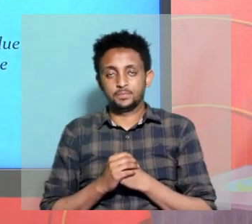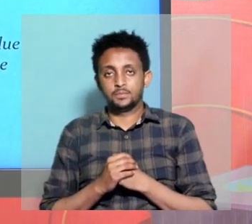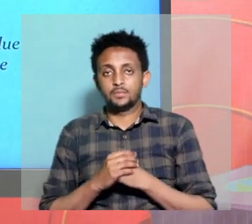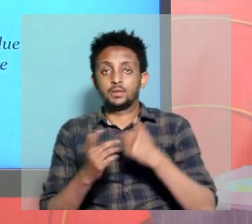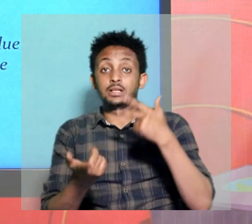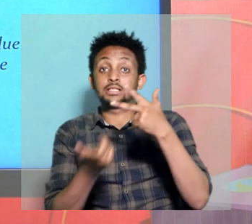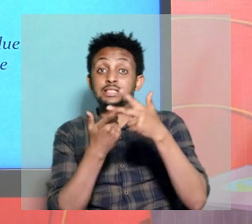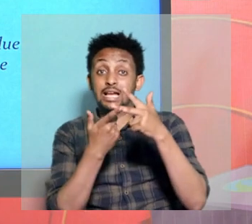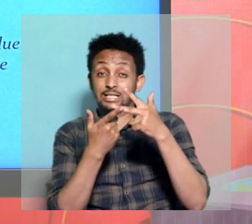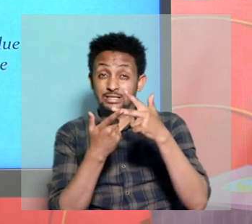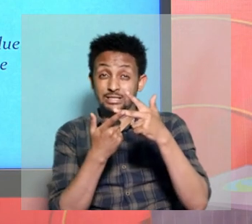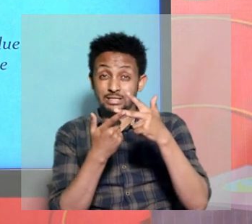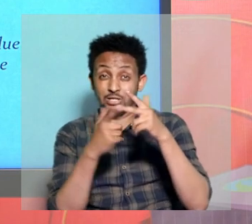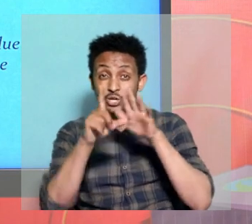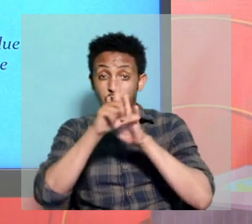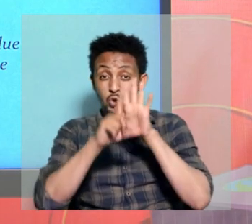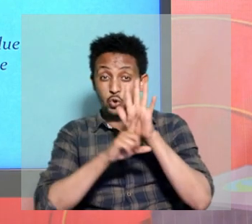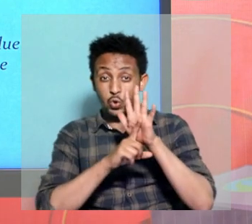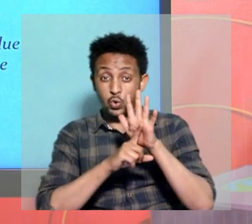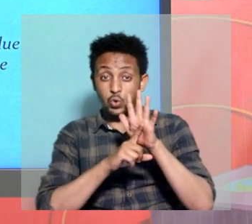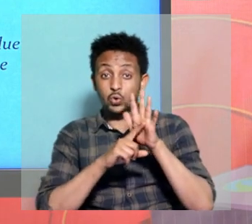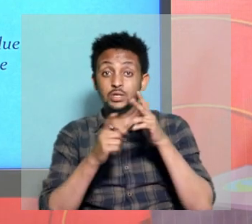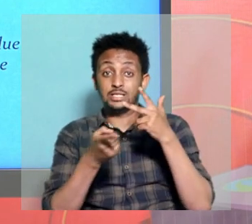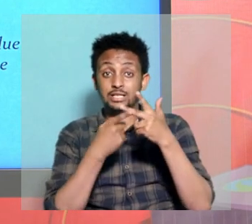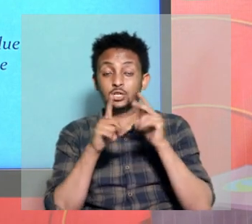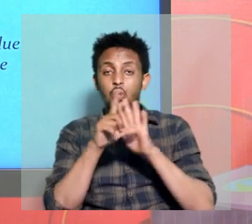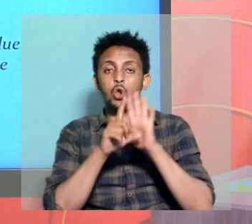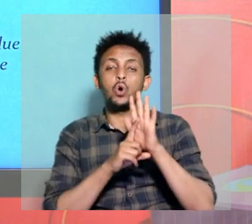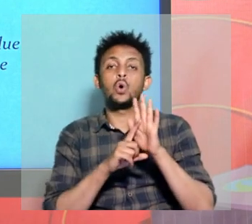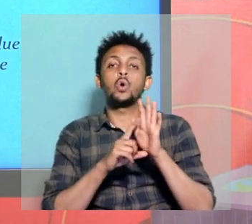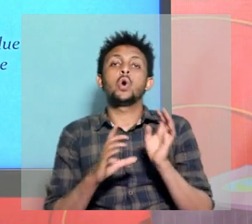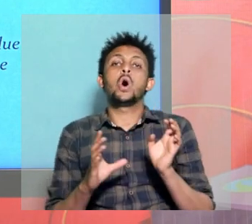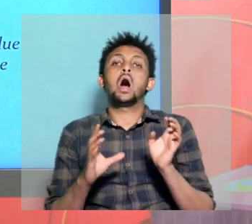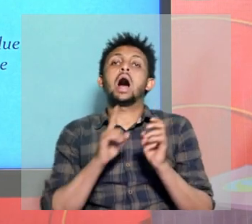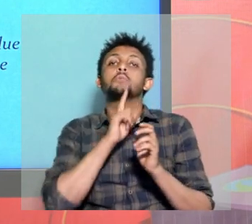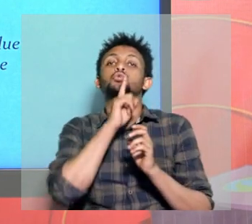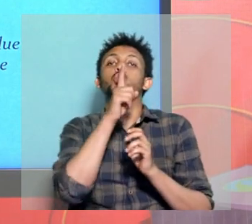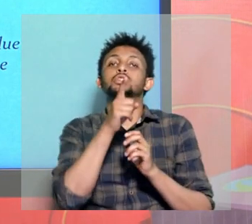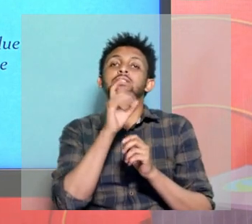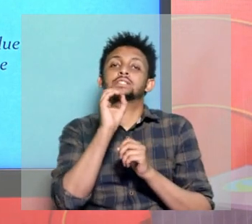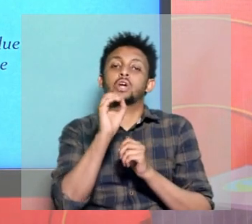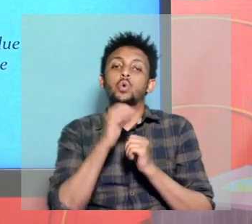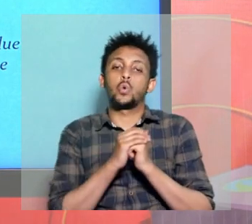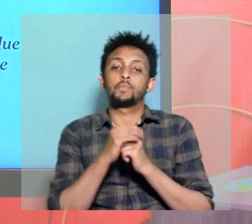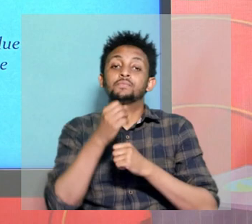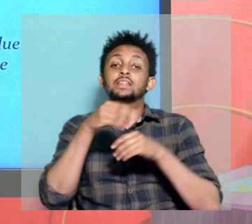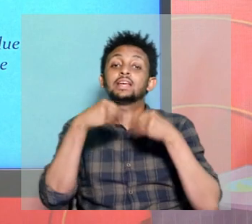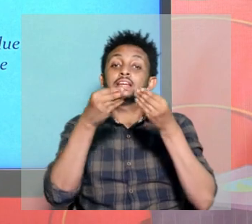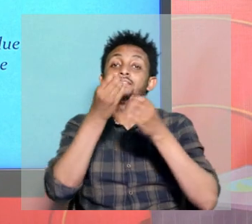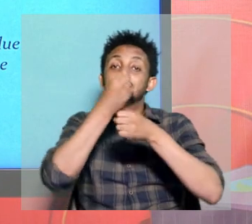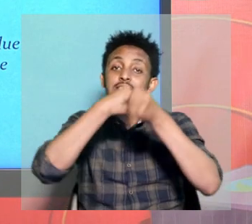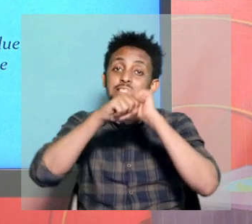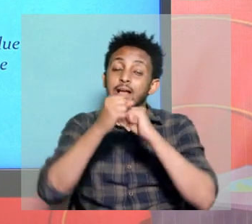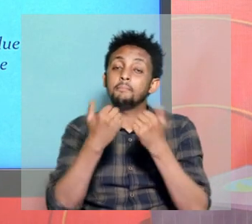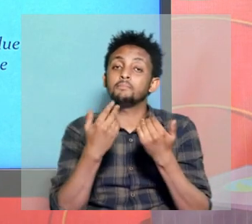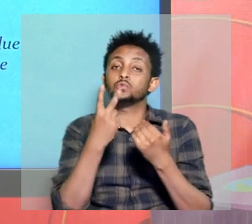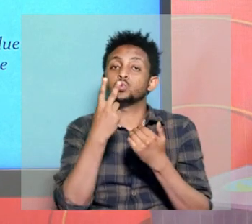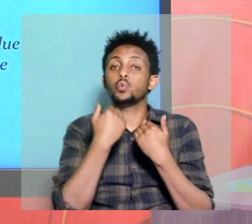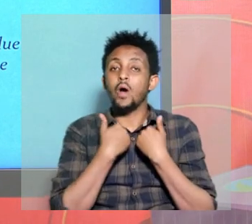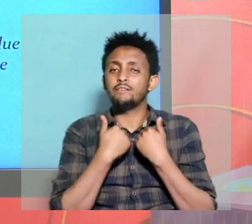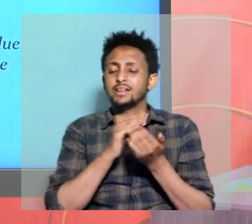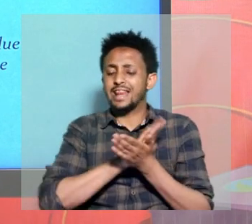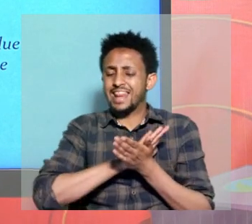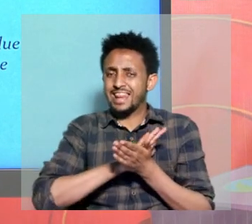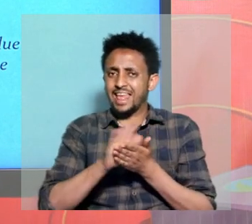The third law of thermodynamics states about the absolute zero. For a given system to have a